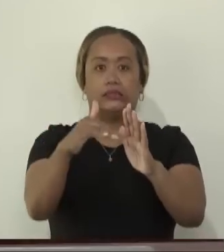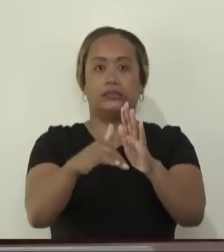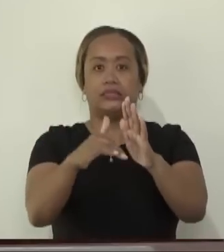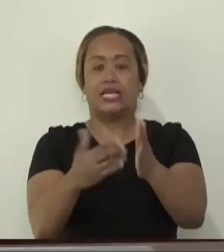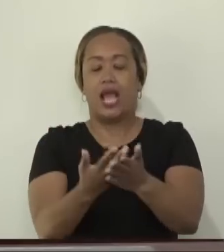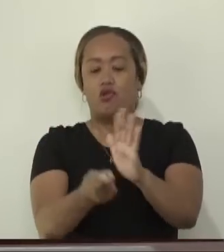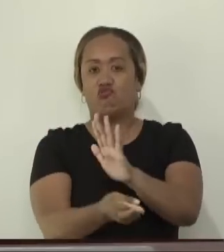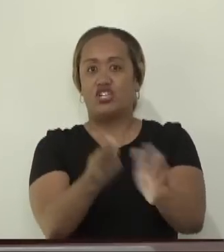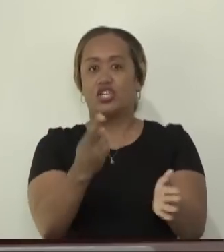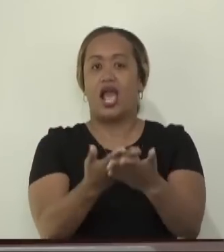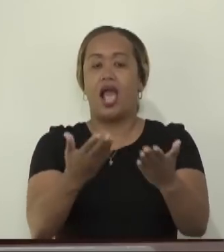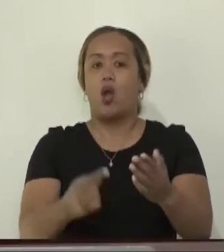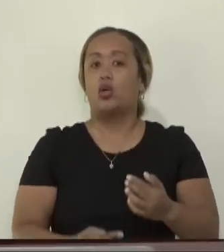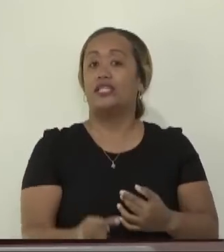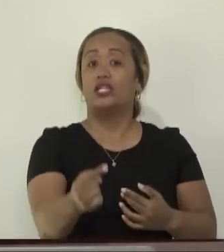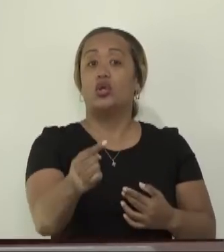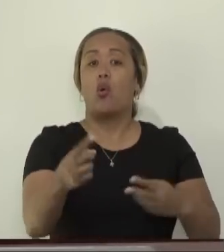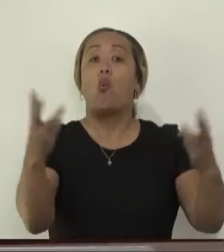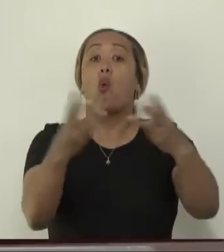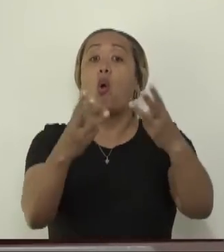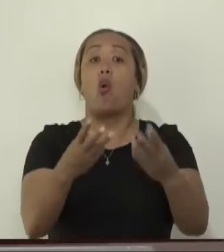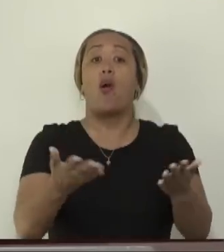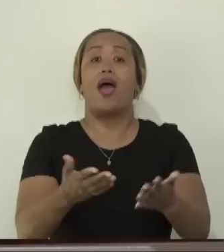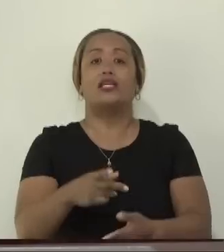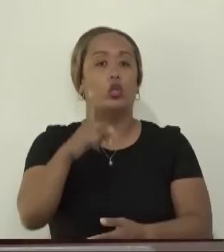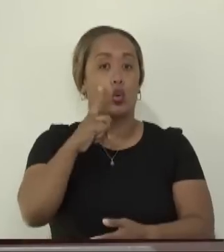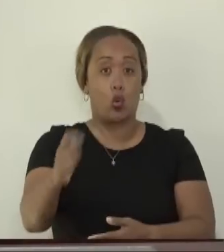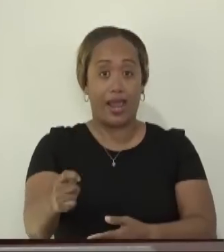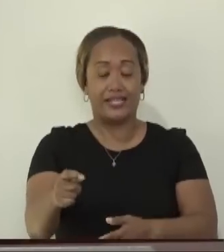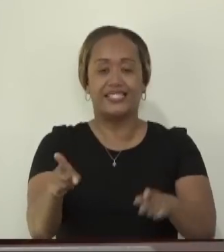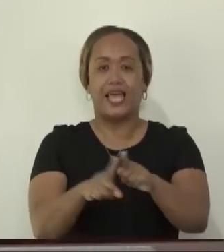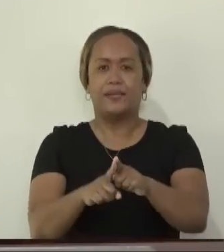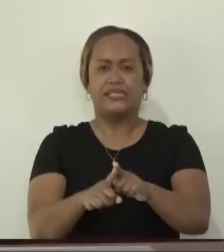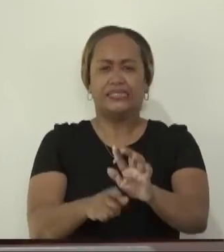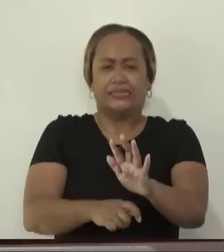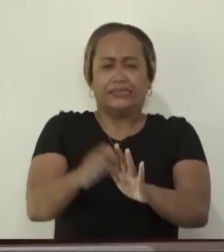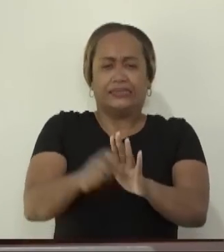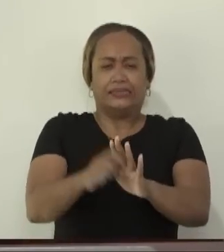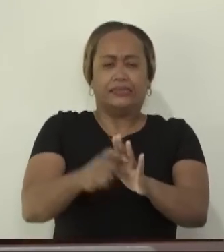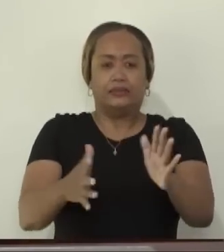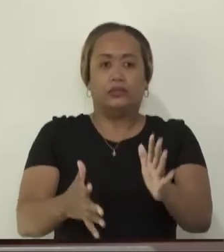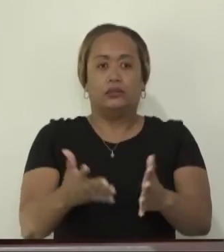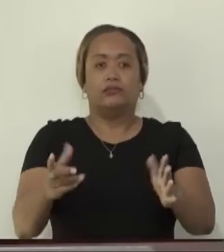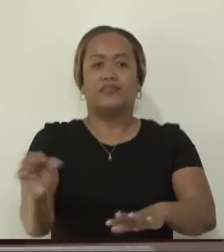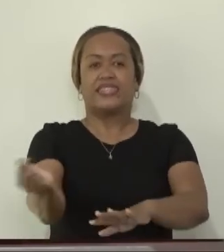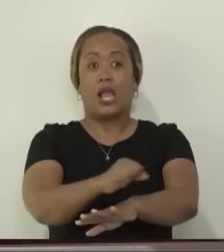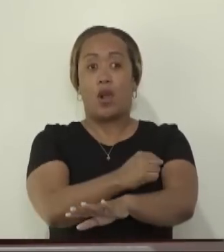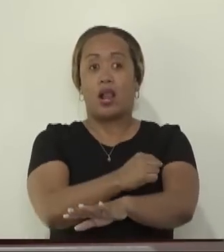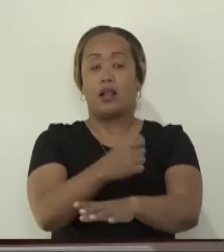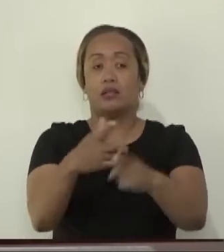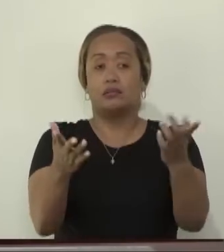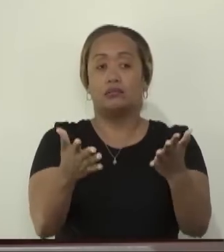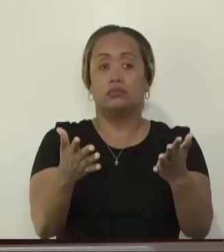was based on the continuing war in Ukraine and tensions in the Straits of Taiwan,